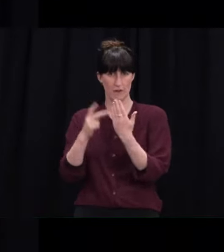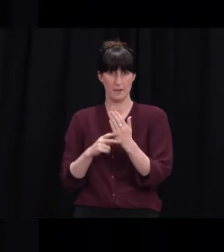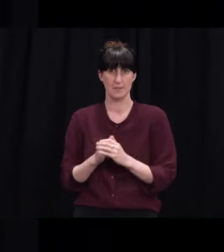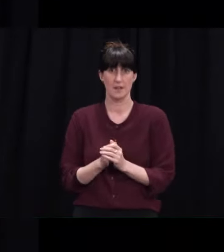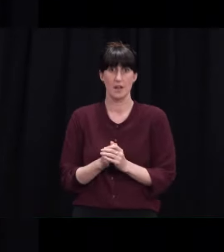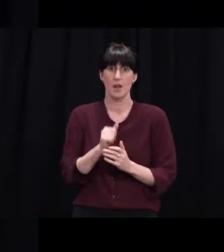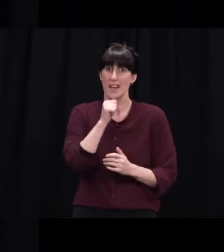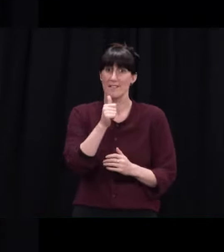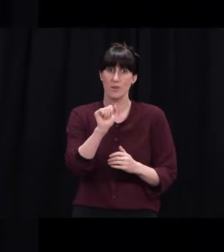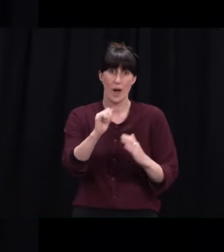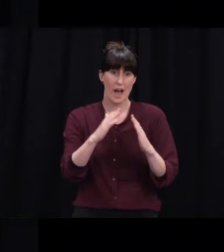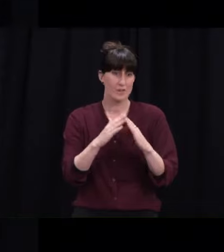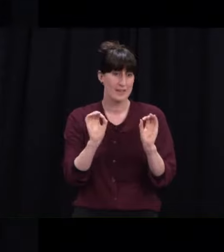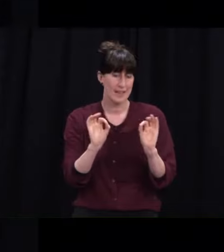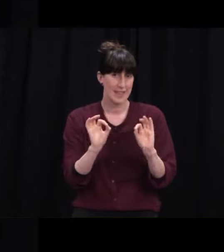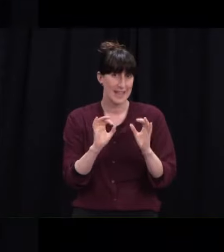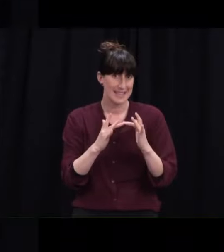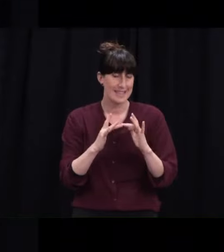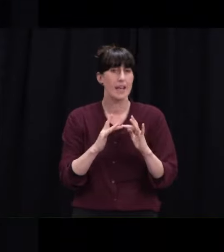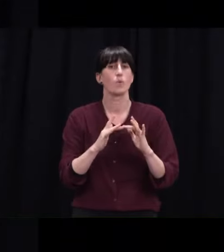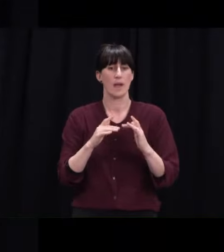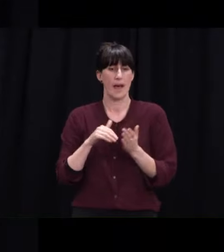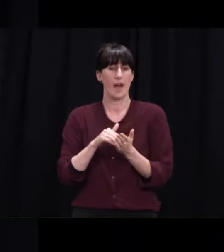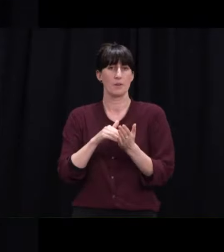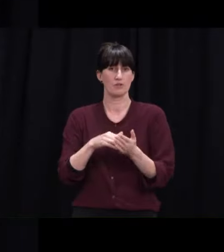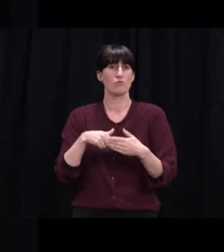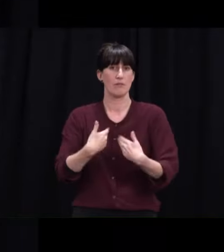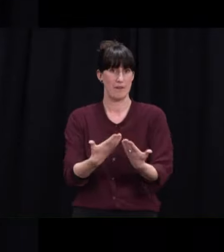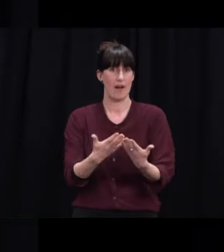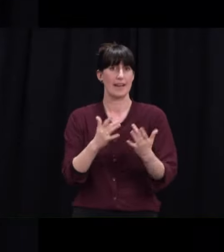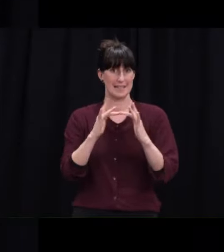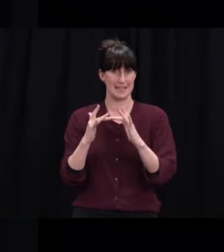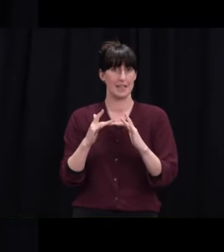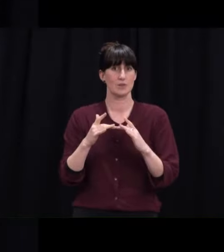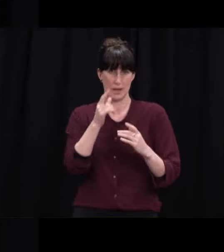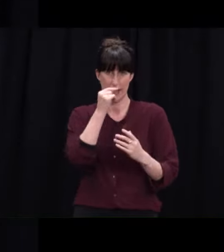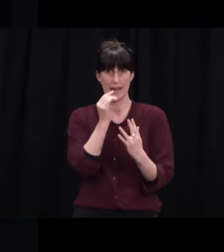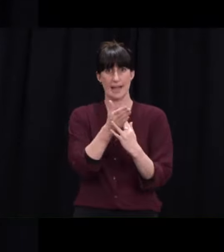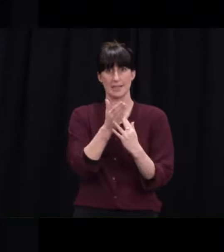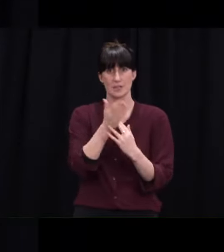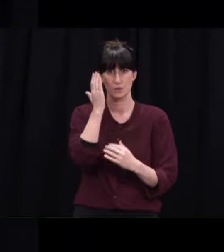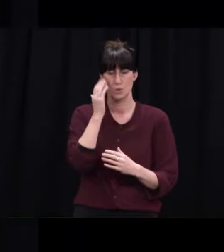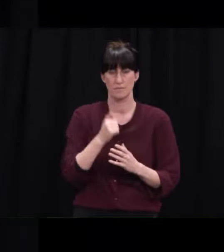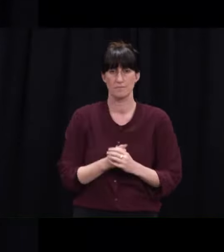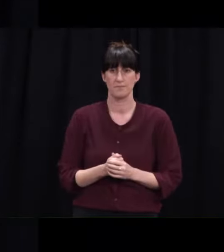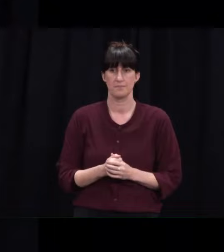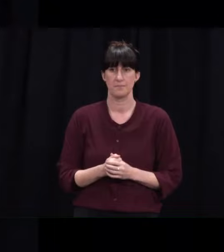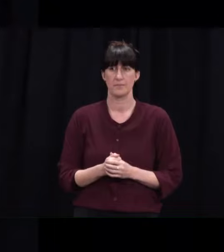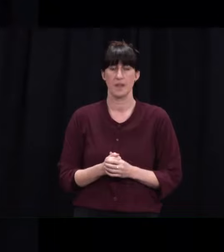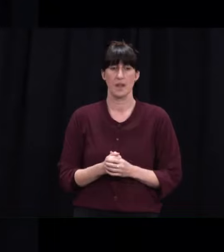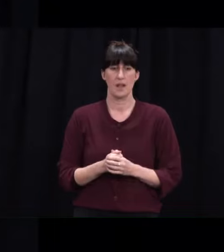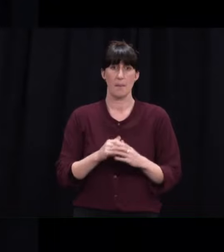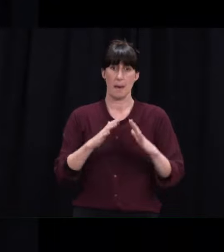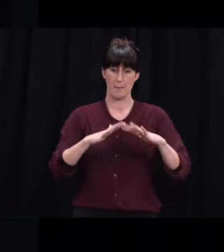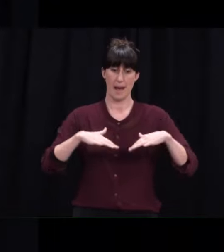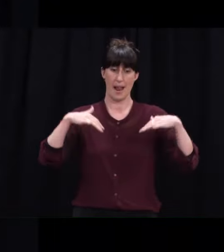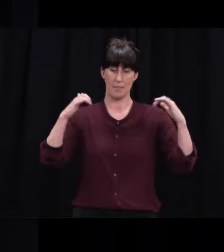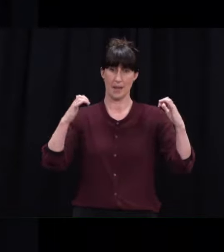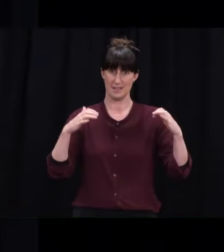connected to the internet where they have learners in them. Finally, a word on Parliament. Select committees are meeting this week to ensure the